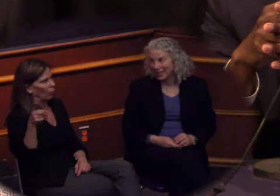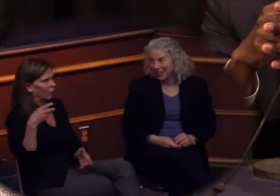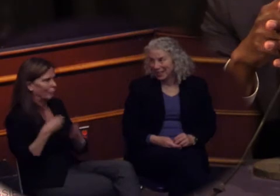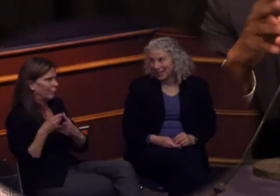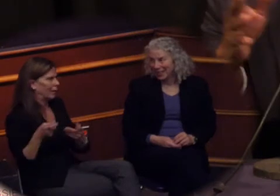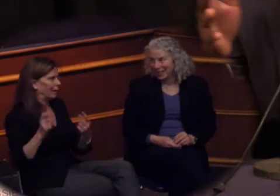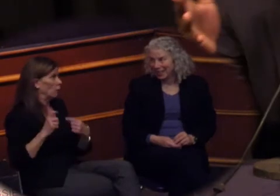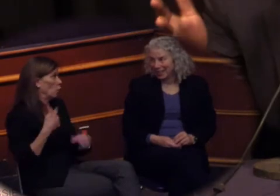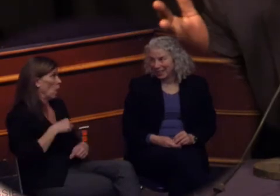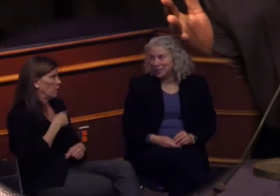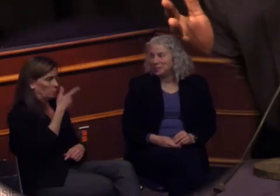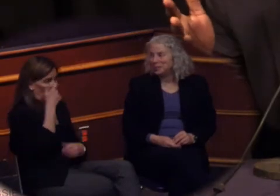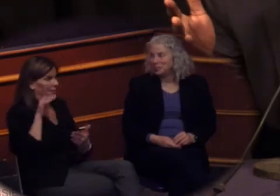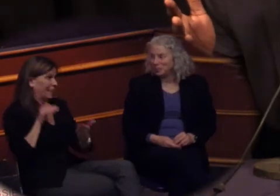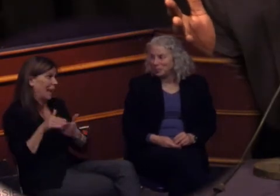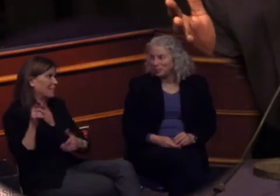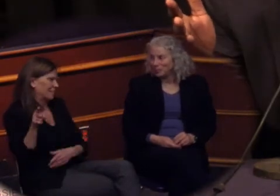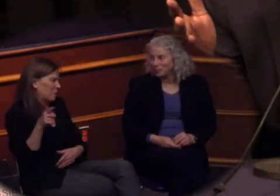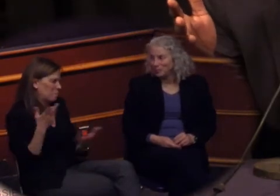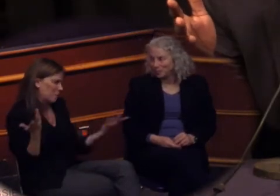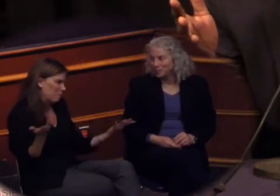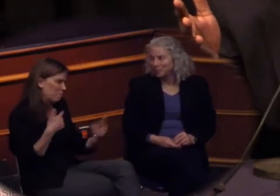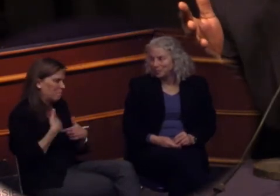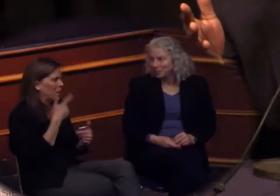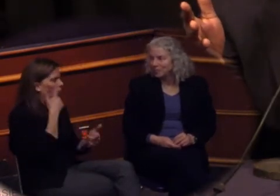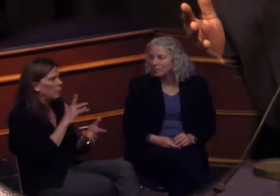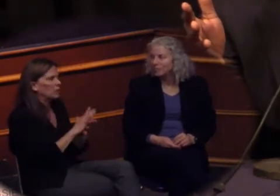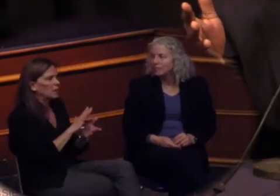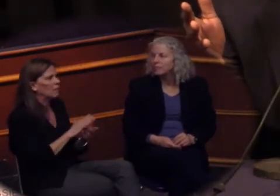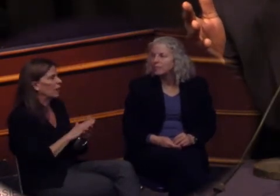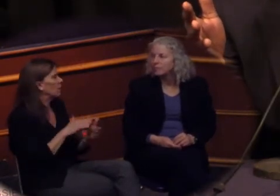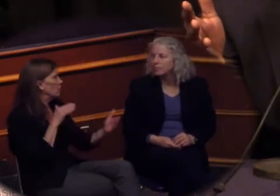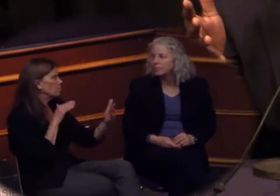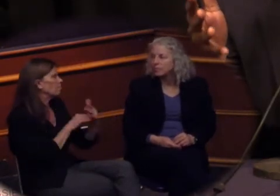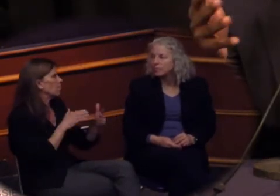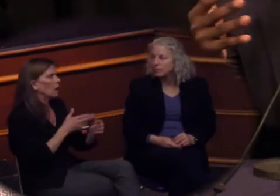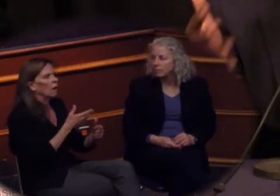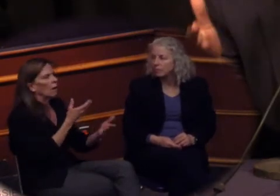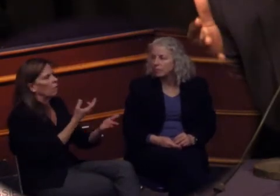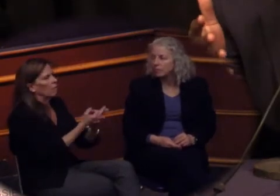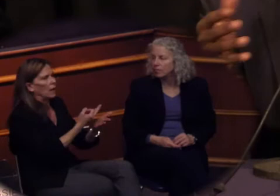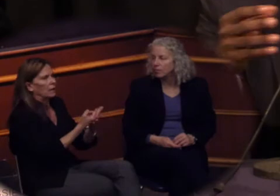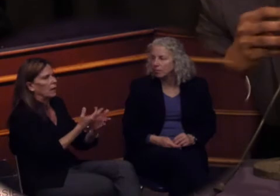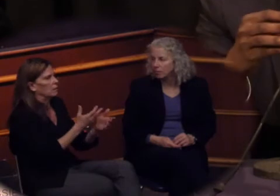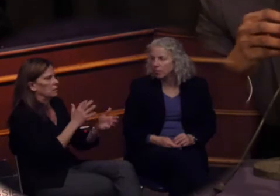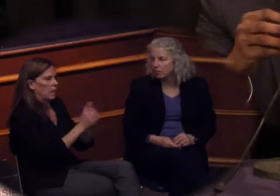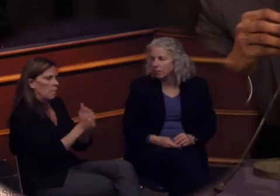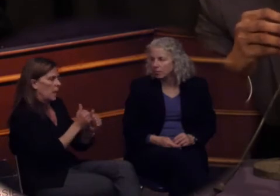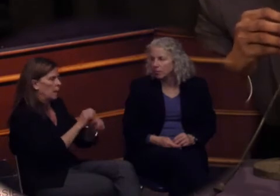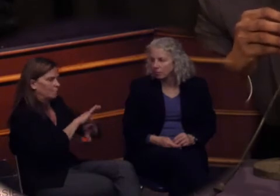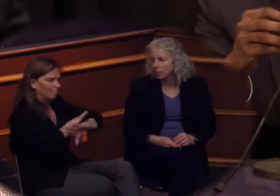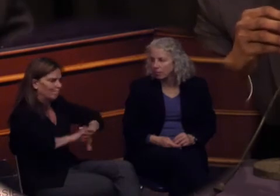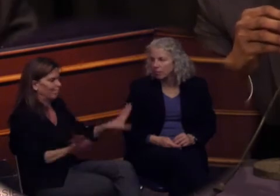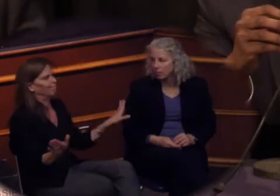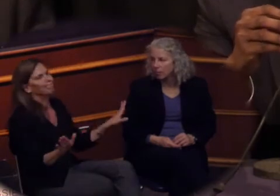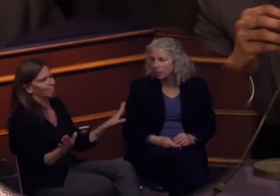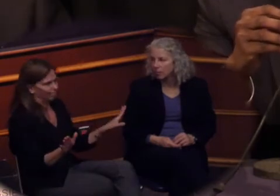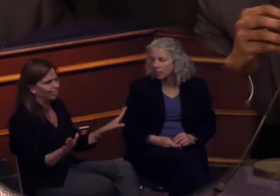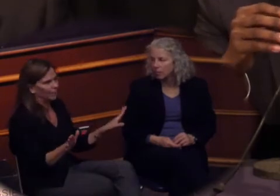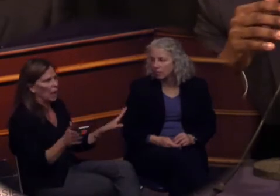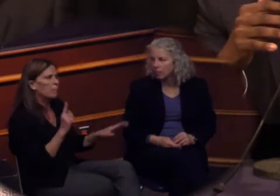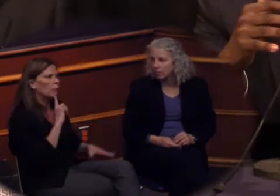position. But I believe in publicly financed campaigns. I think if we're really honest about elections,